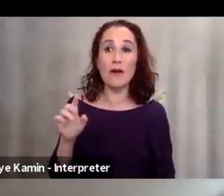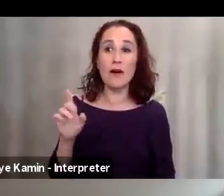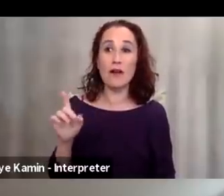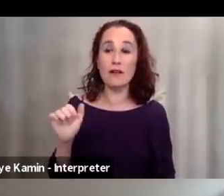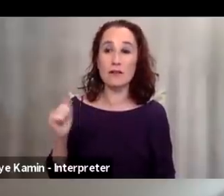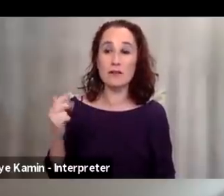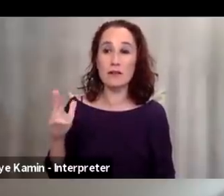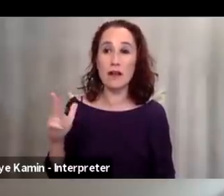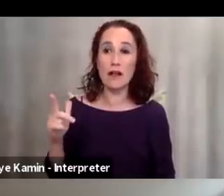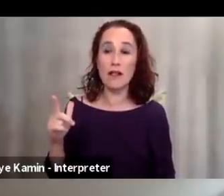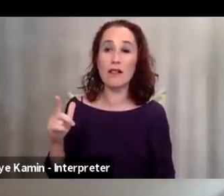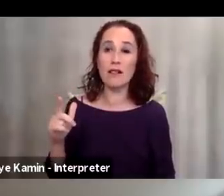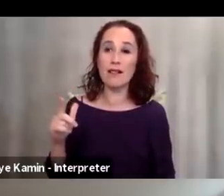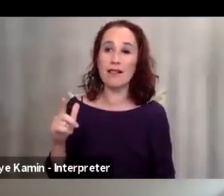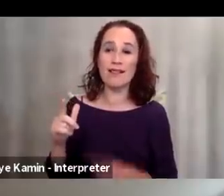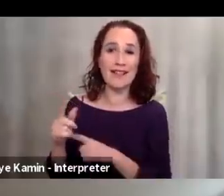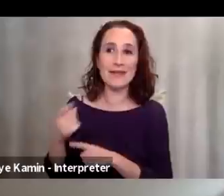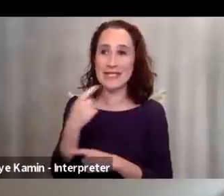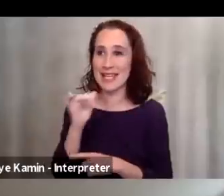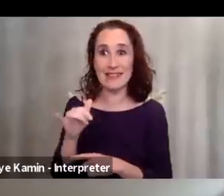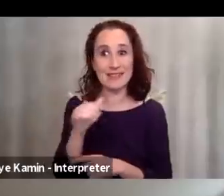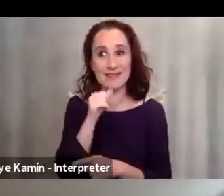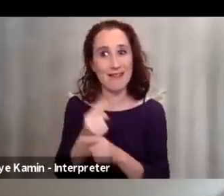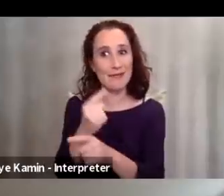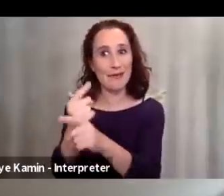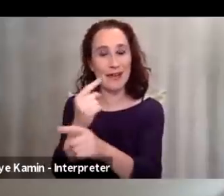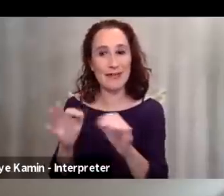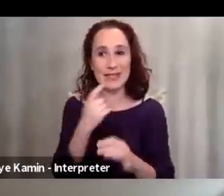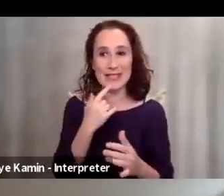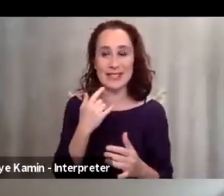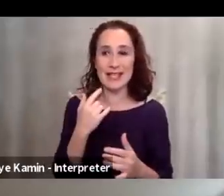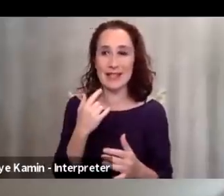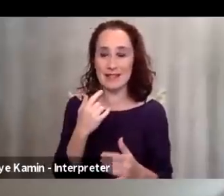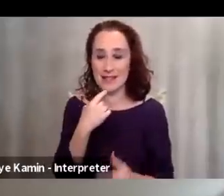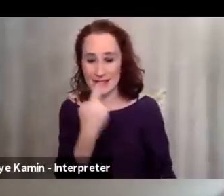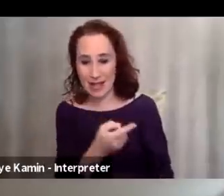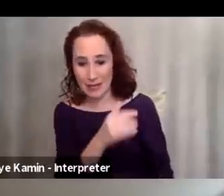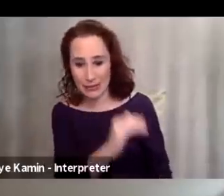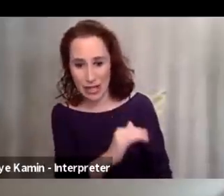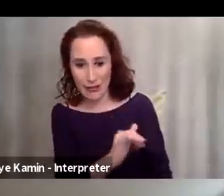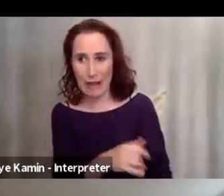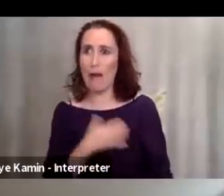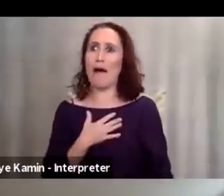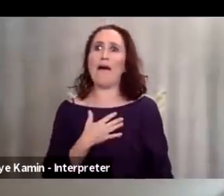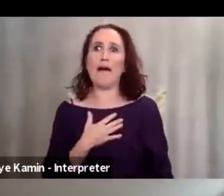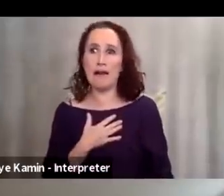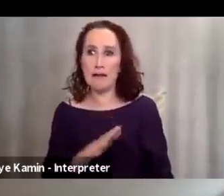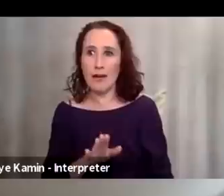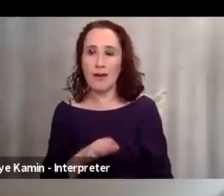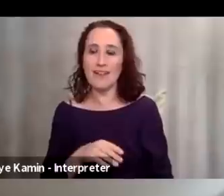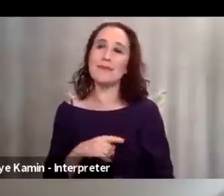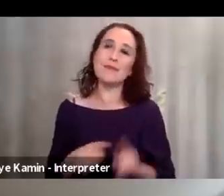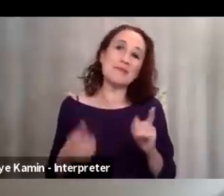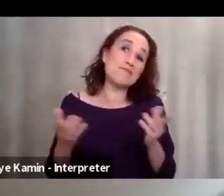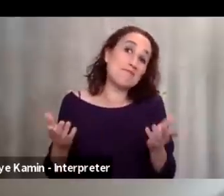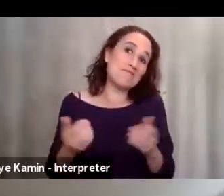that many of us would probably find, you know, inappropriate if somebody said them to our child. But like, he just had a